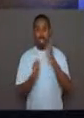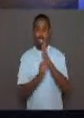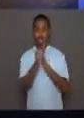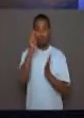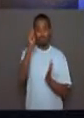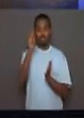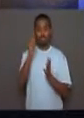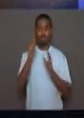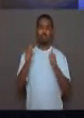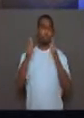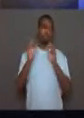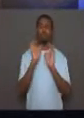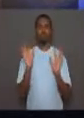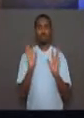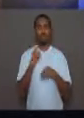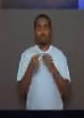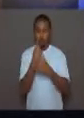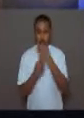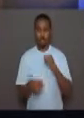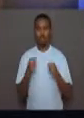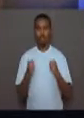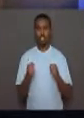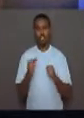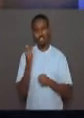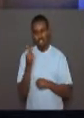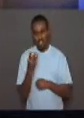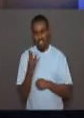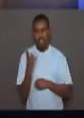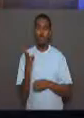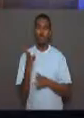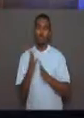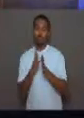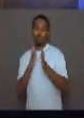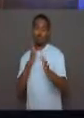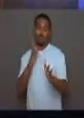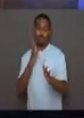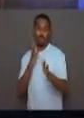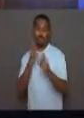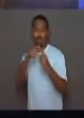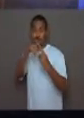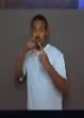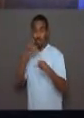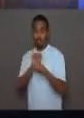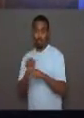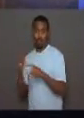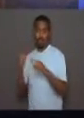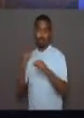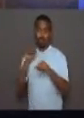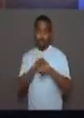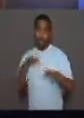yet, so it is only possible for a few refugees from planet Earth to escape